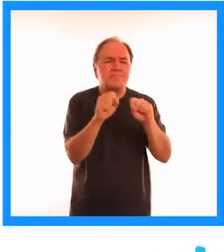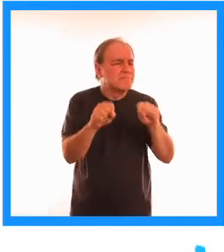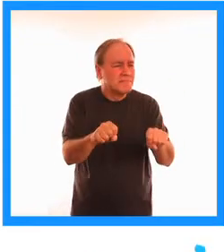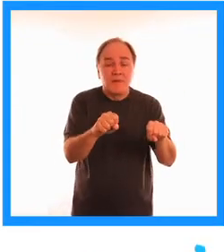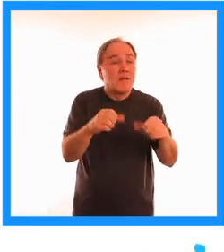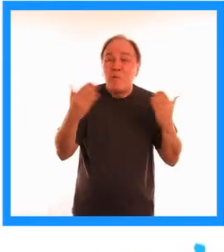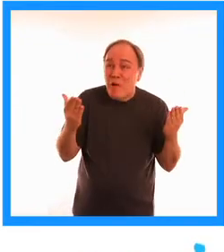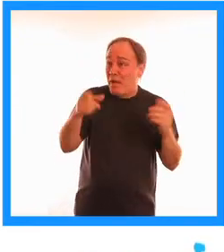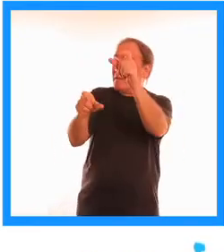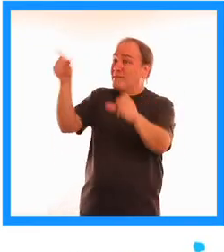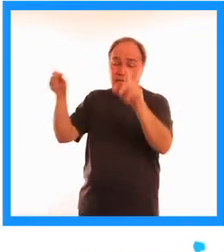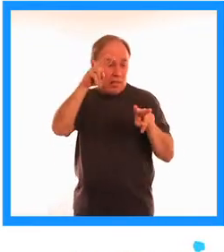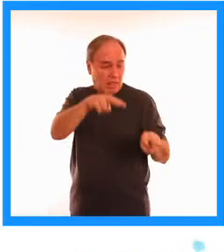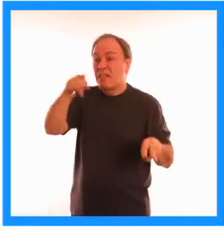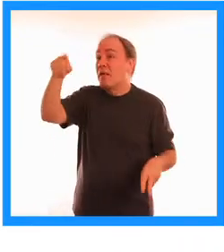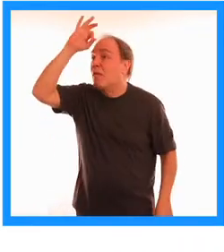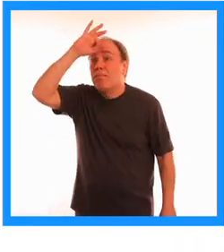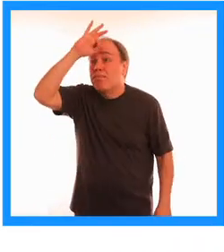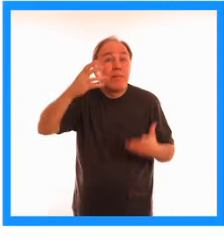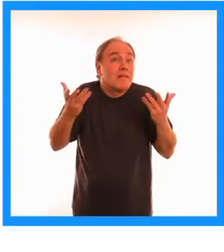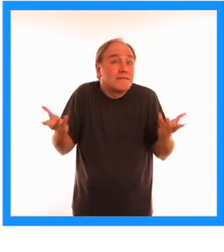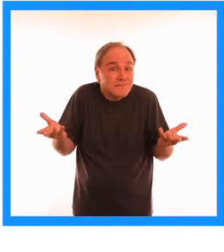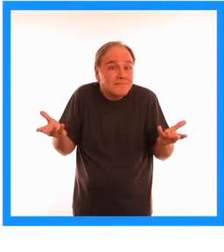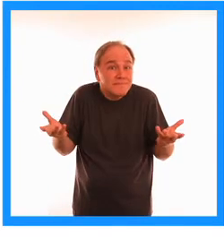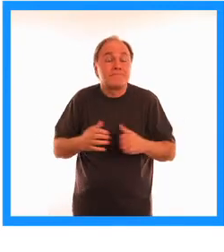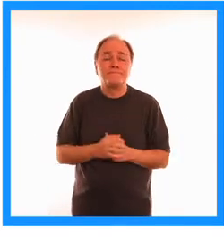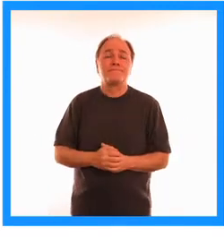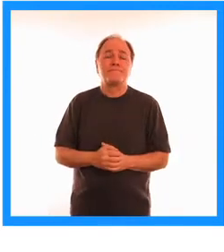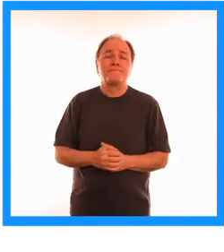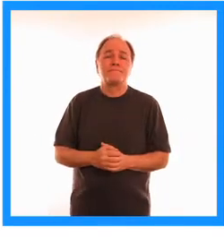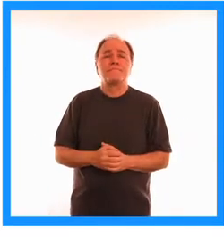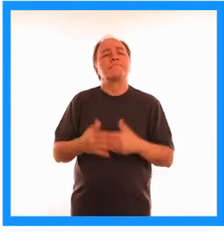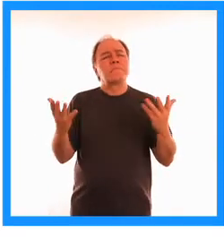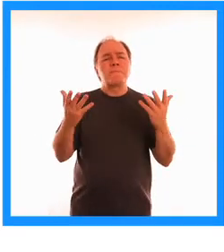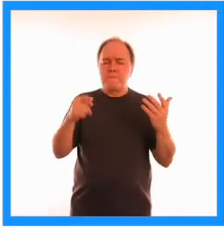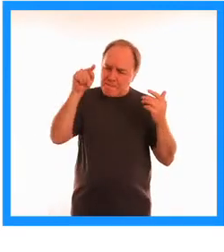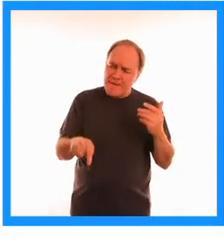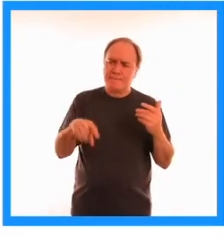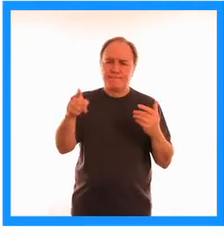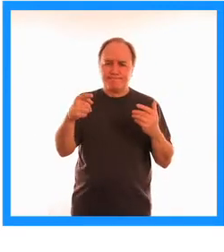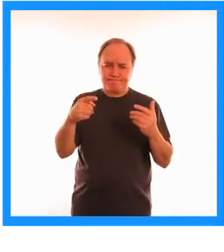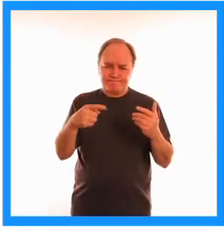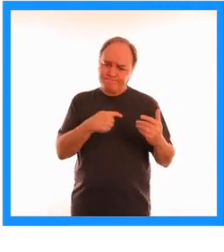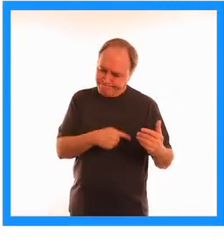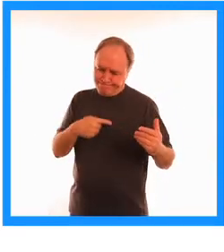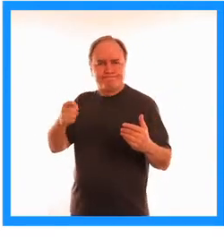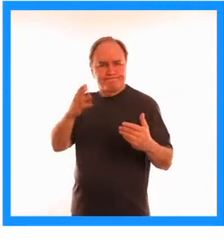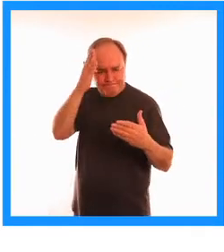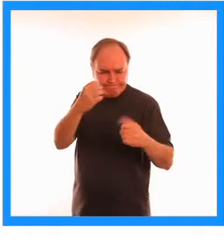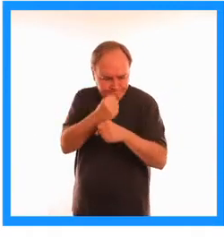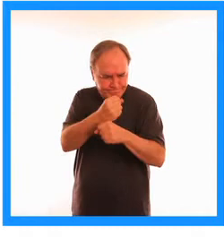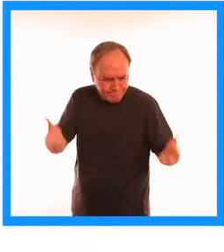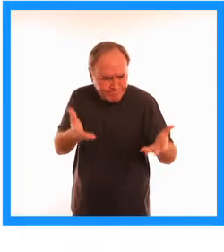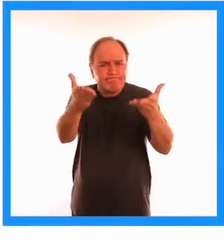for the benefit of all. Children with disabilities encounter different forms of exclusion and are affected by them to varying degrees, depending on the